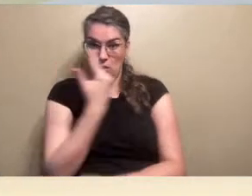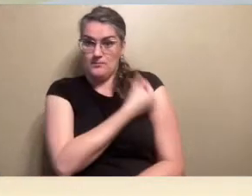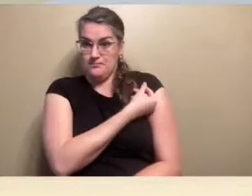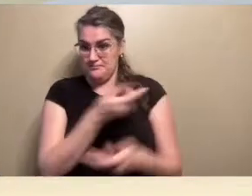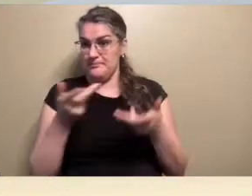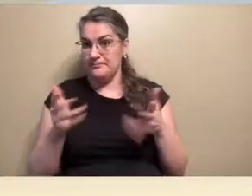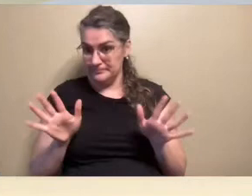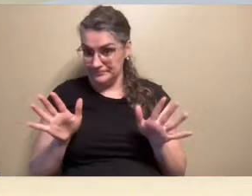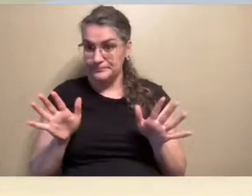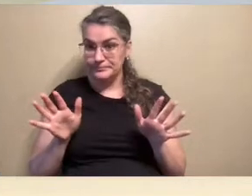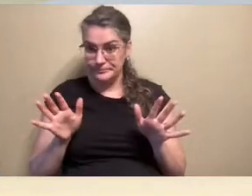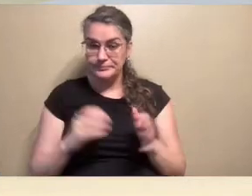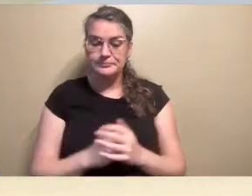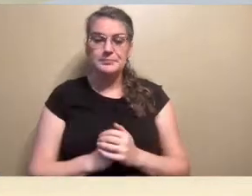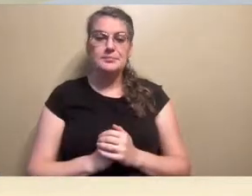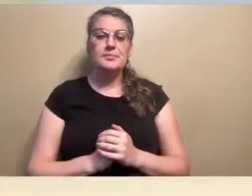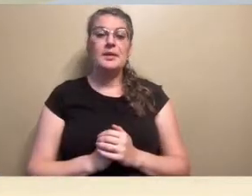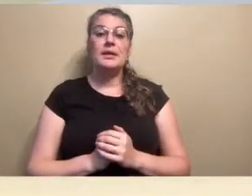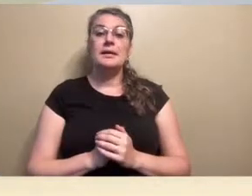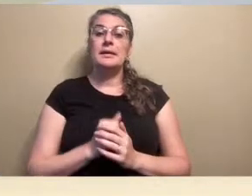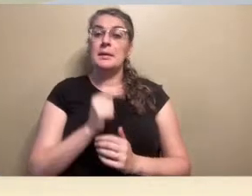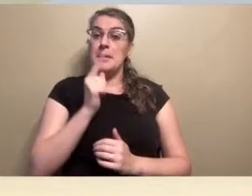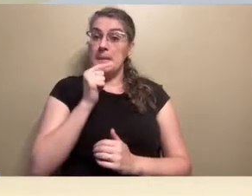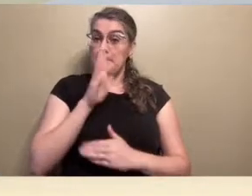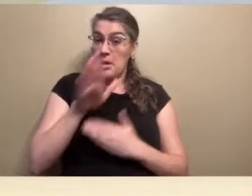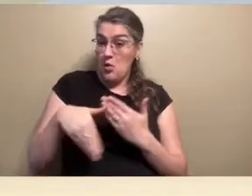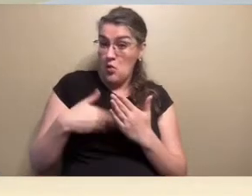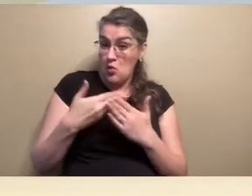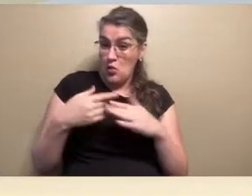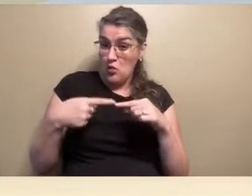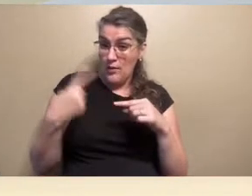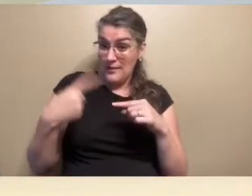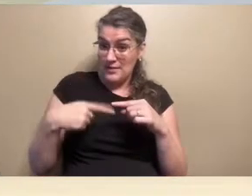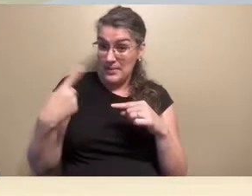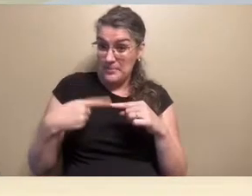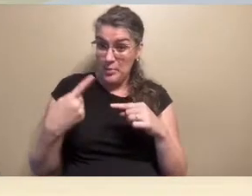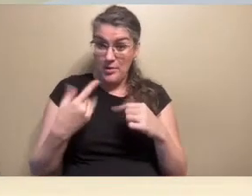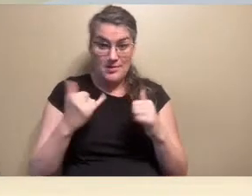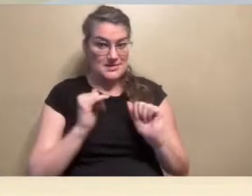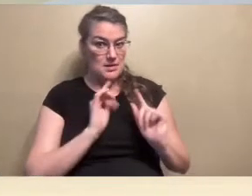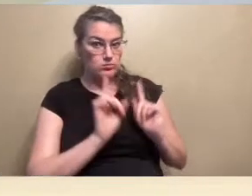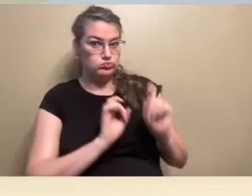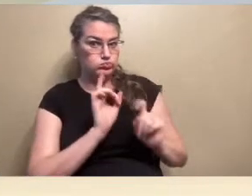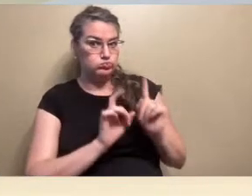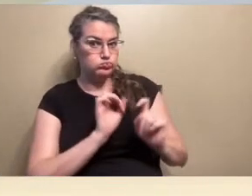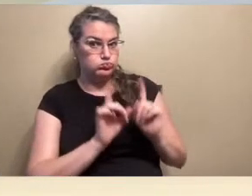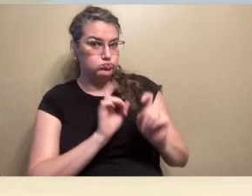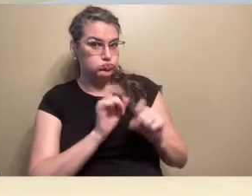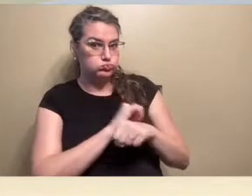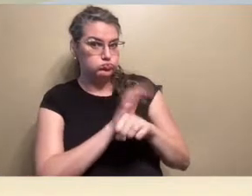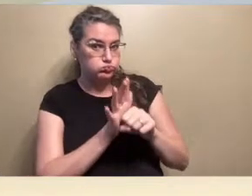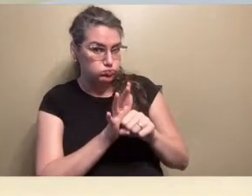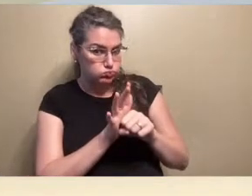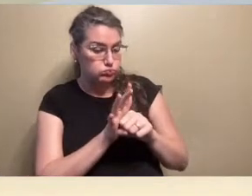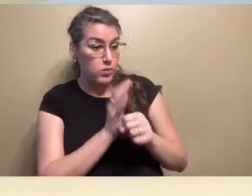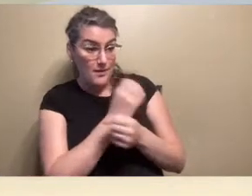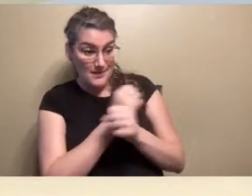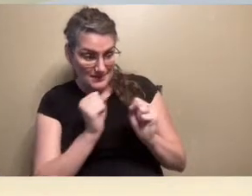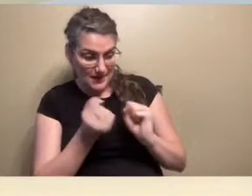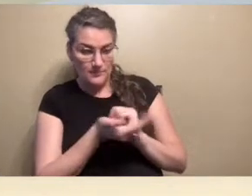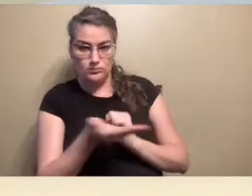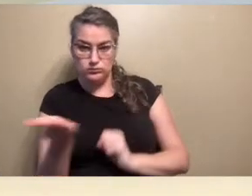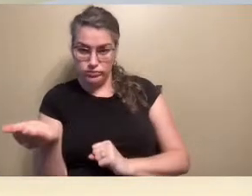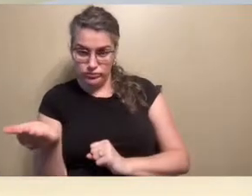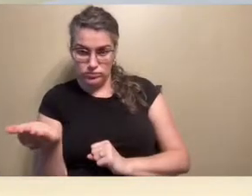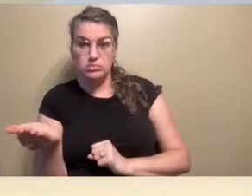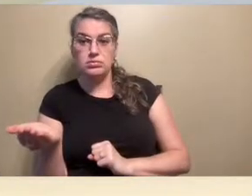All individuals entering the province are screened when they enter PEI. All individuals arriving from outside Atlantic Canada are tested